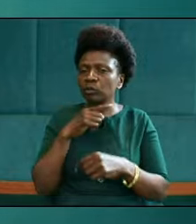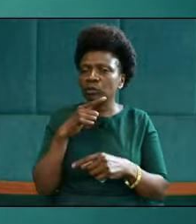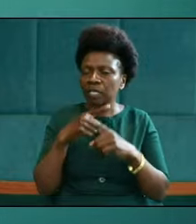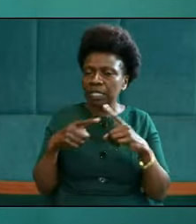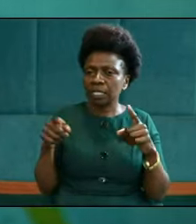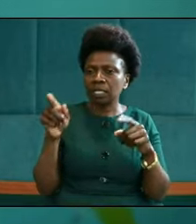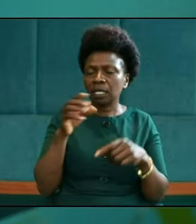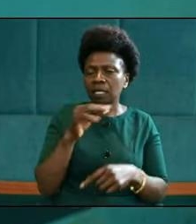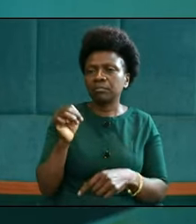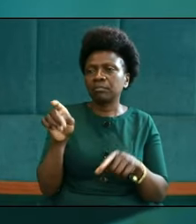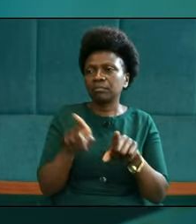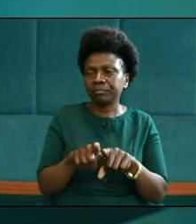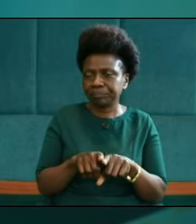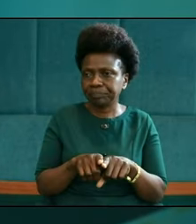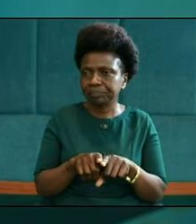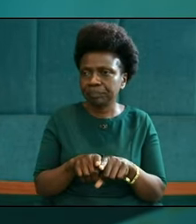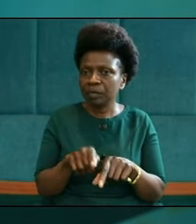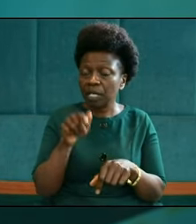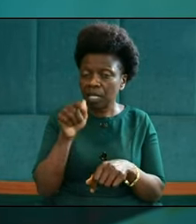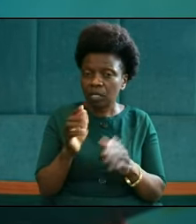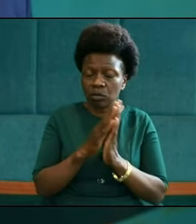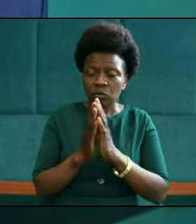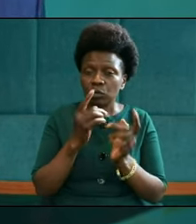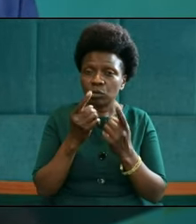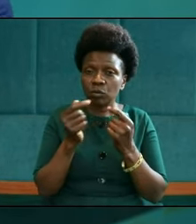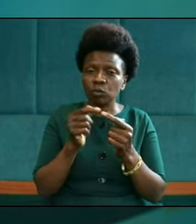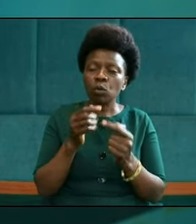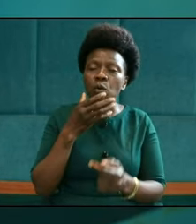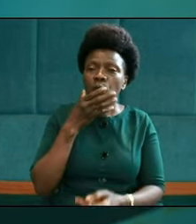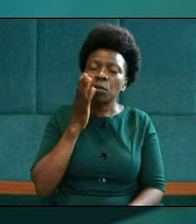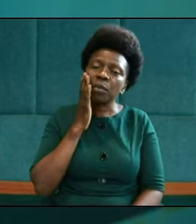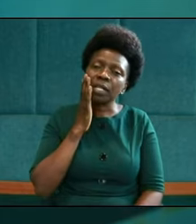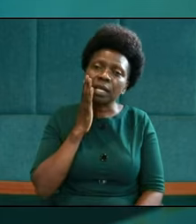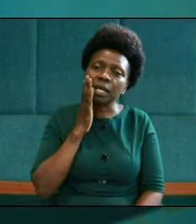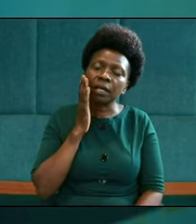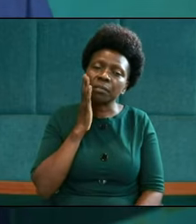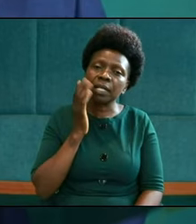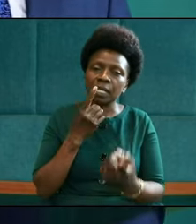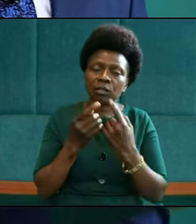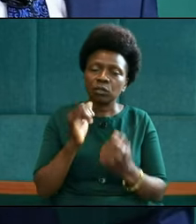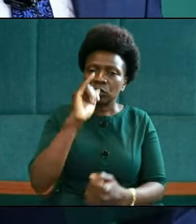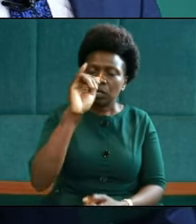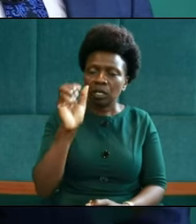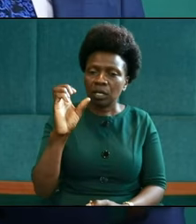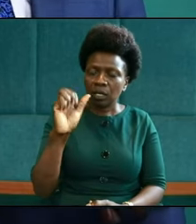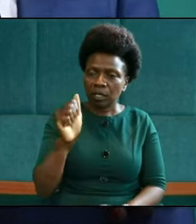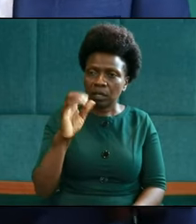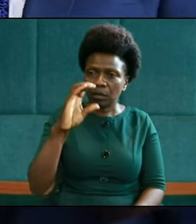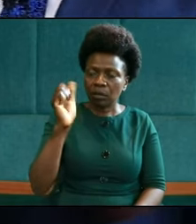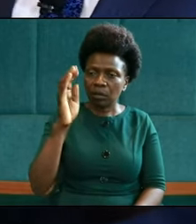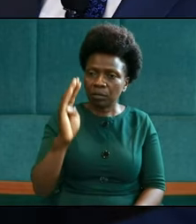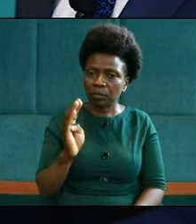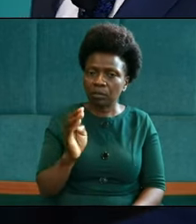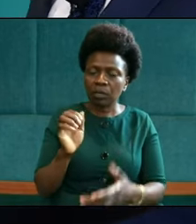This statement was told to Rebecca. And Rebecca tells Jacob that your brother has vowed